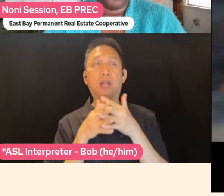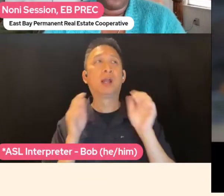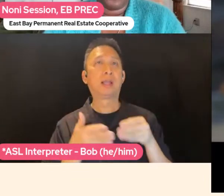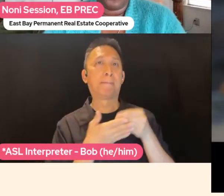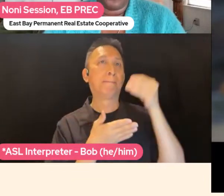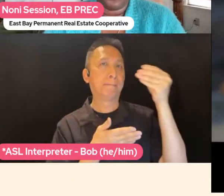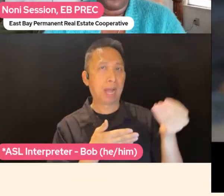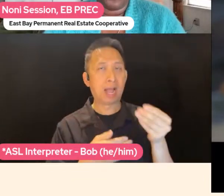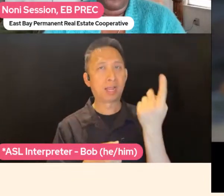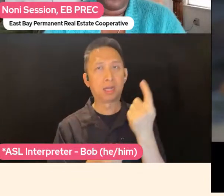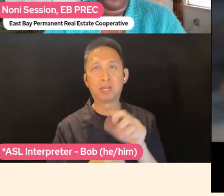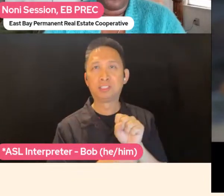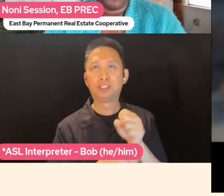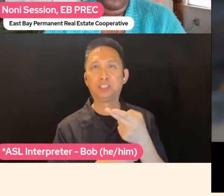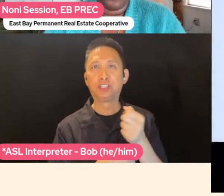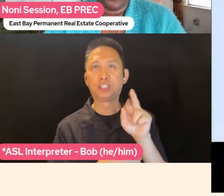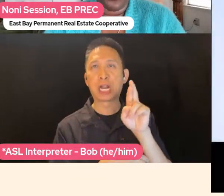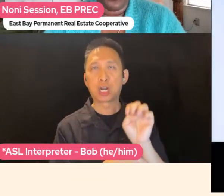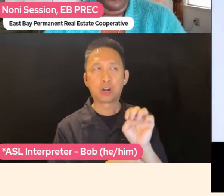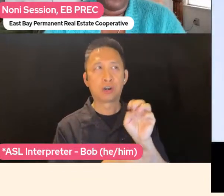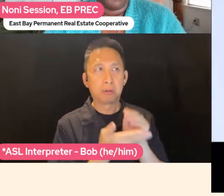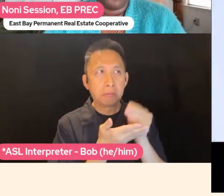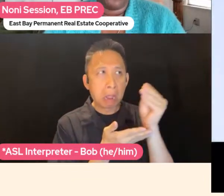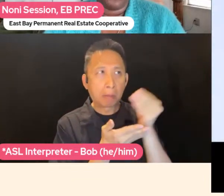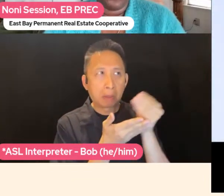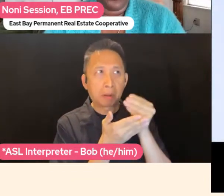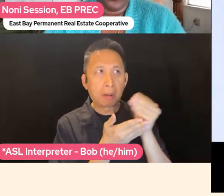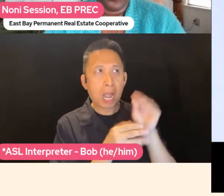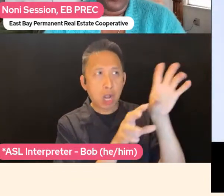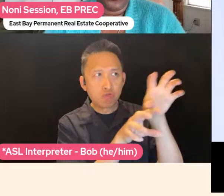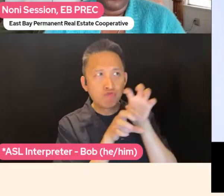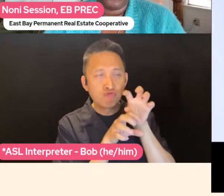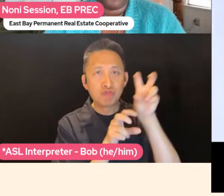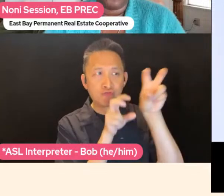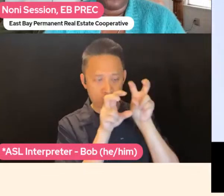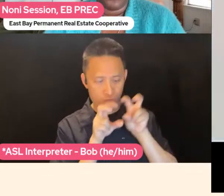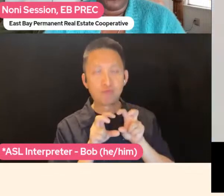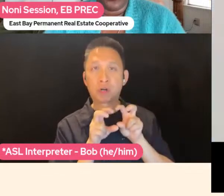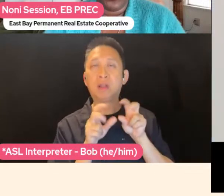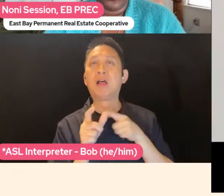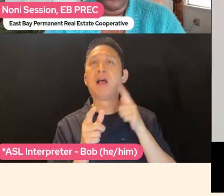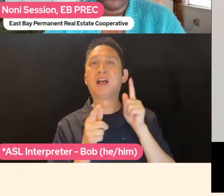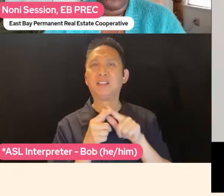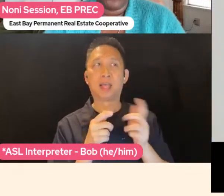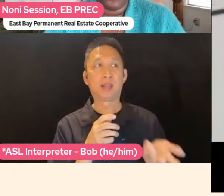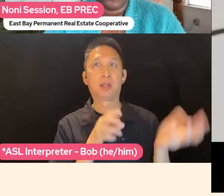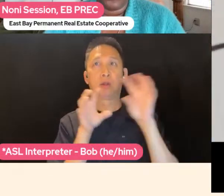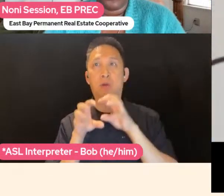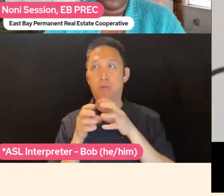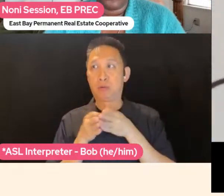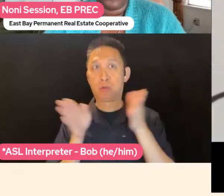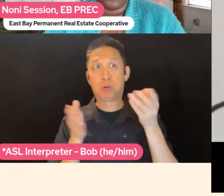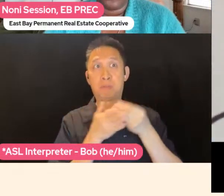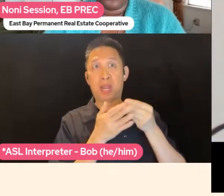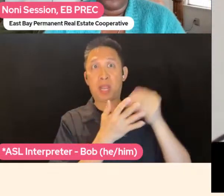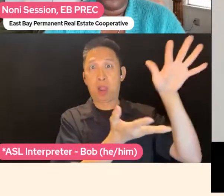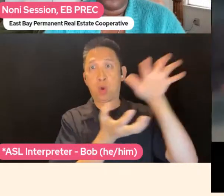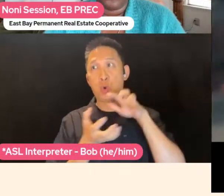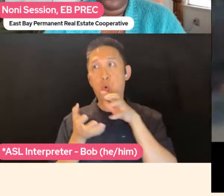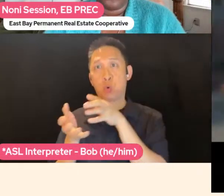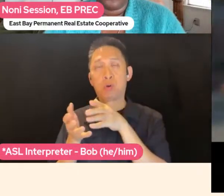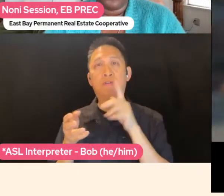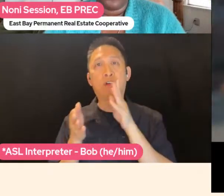shares go into our general fund, which we invest in various projects like Esther's Orbit Room, which is a mix of commercial and